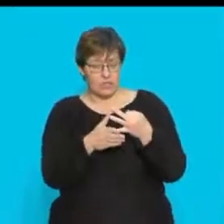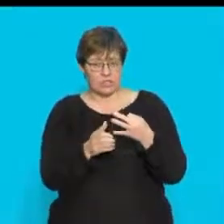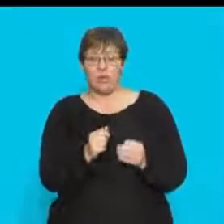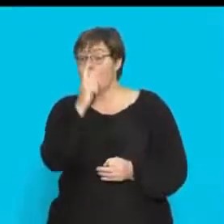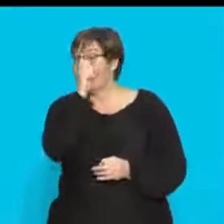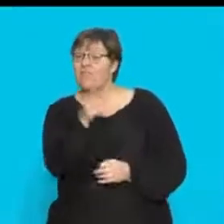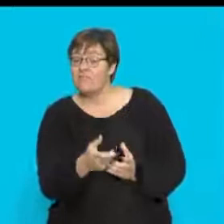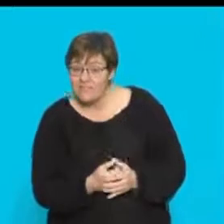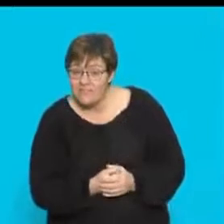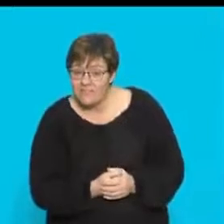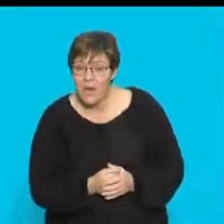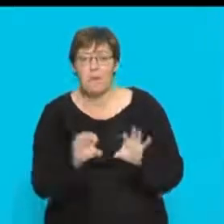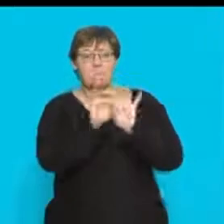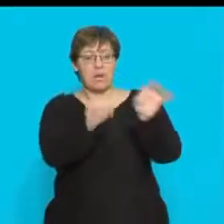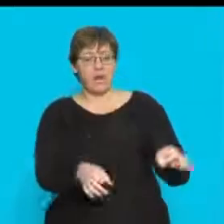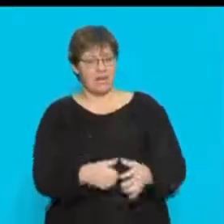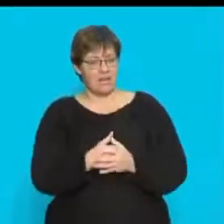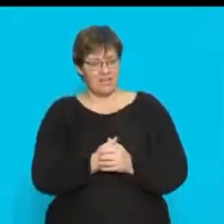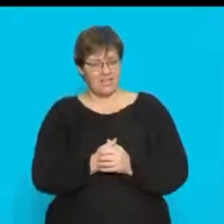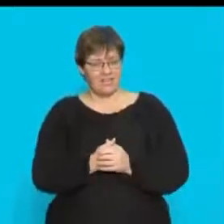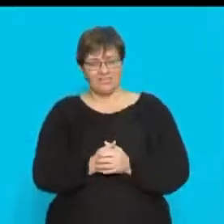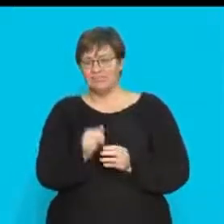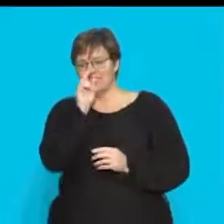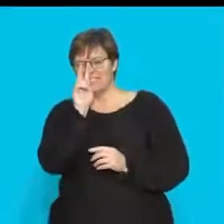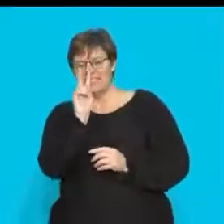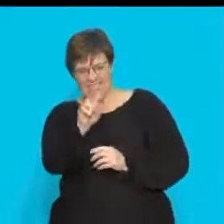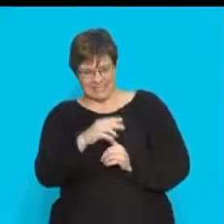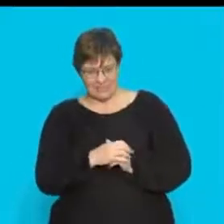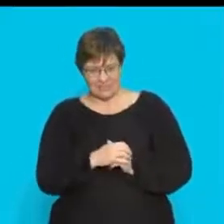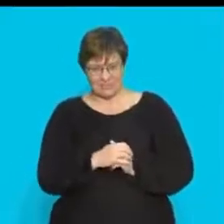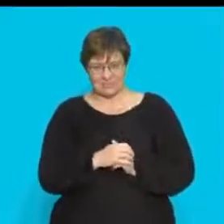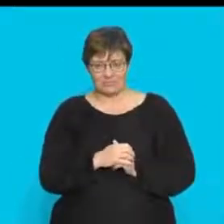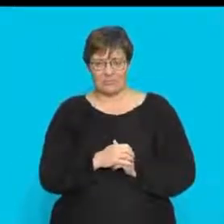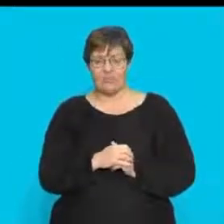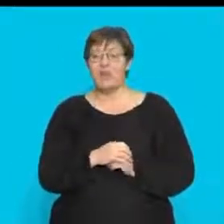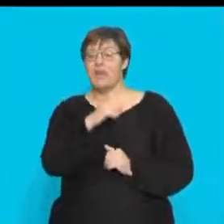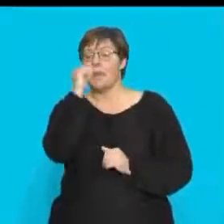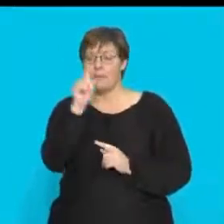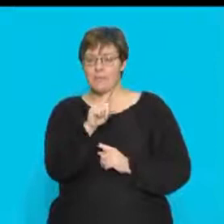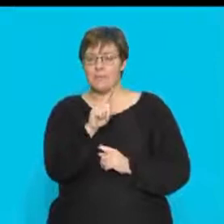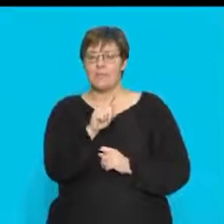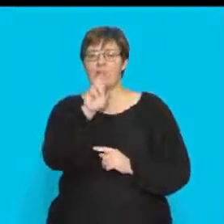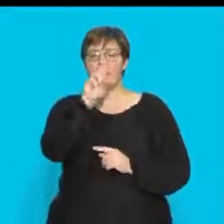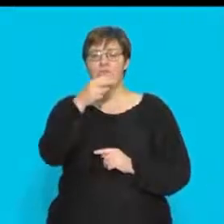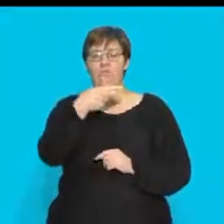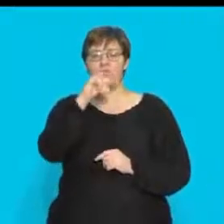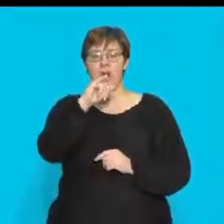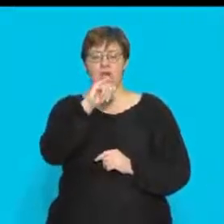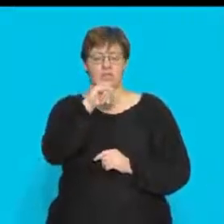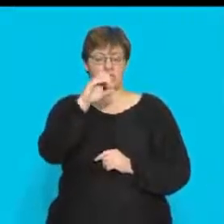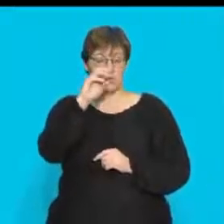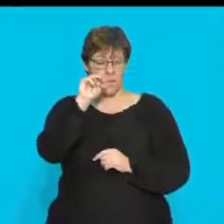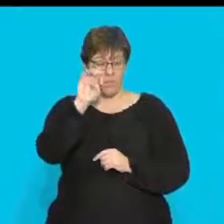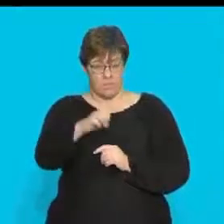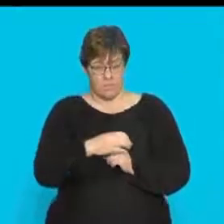one, believe it or not, guys, is bananas. Now I want you to have a look over here. This is called a rhizome. And